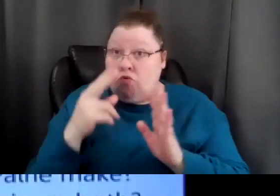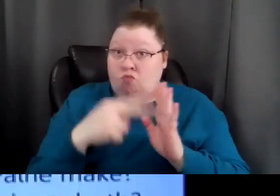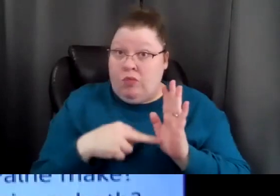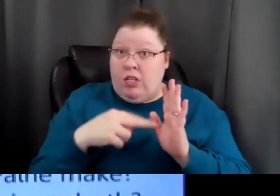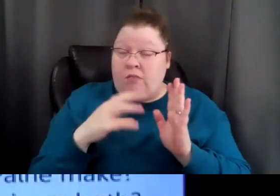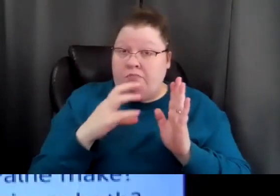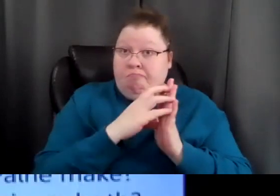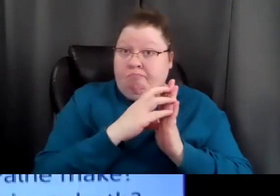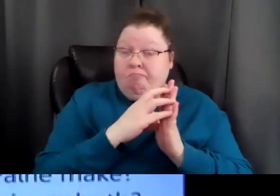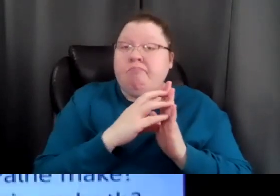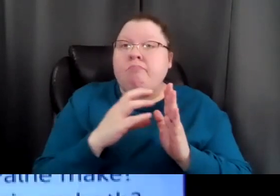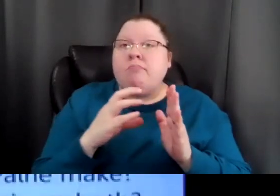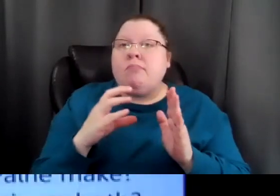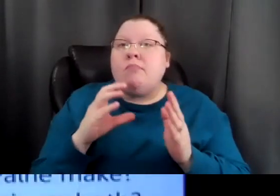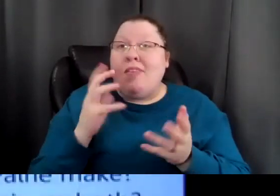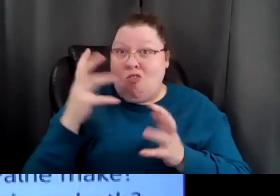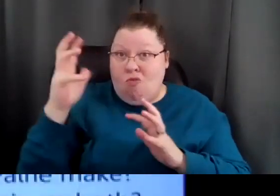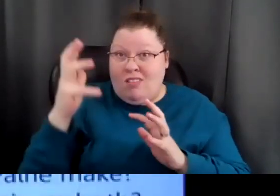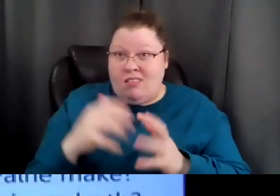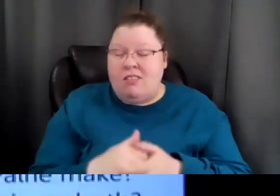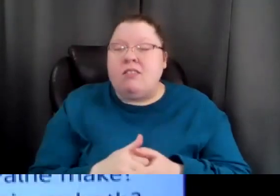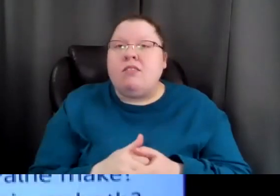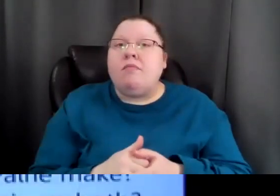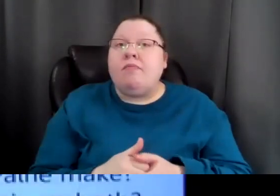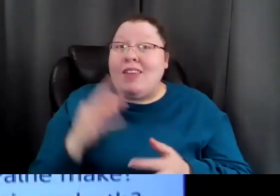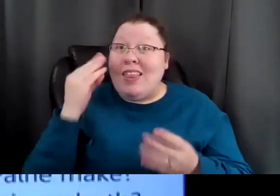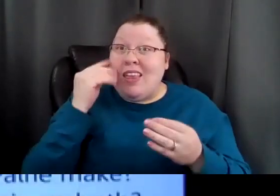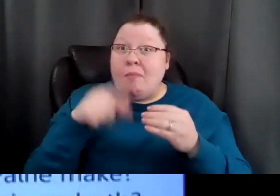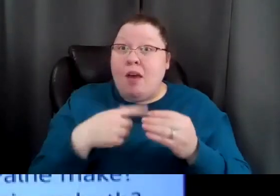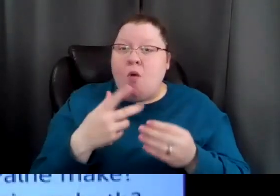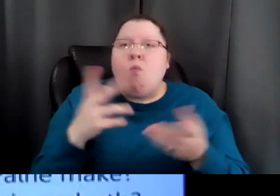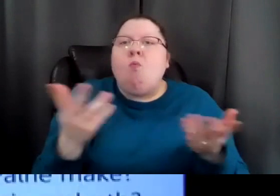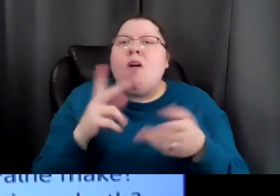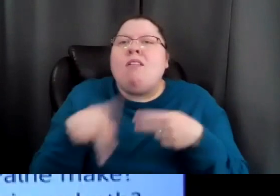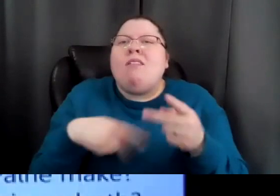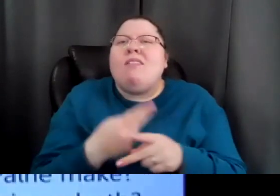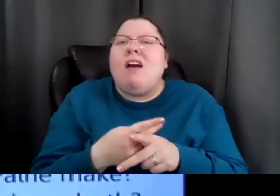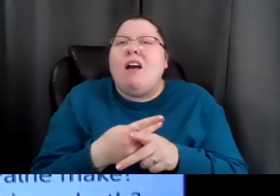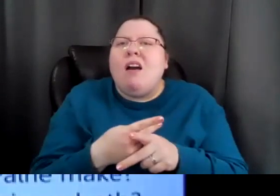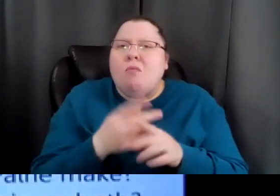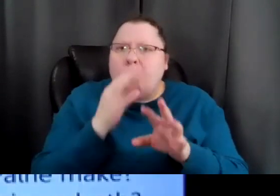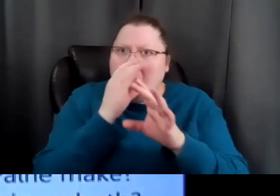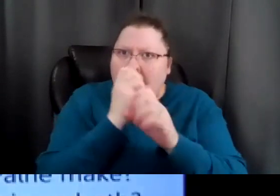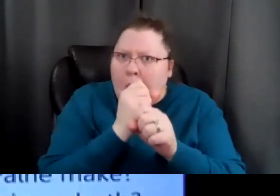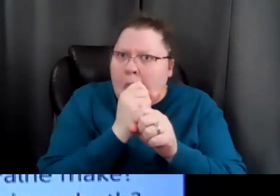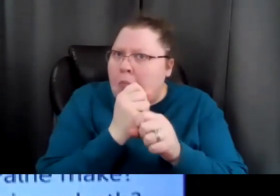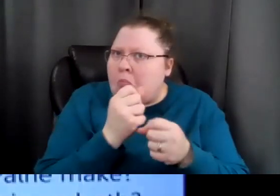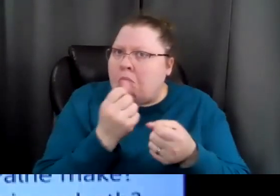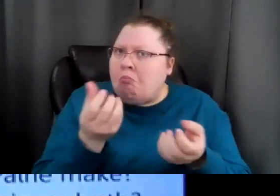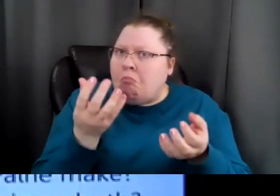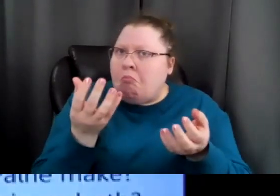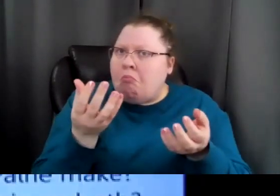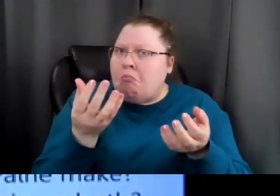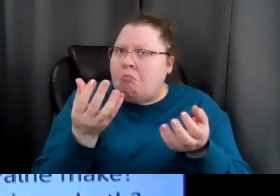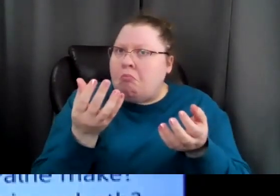now of Paine's Crisis, I want you to think about these things. What kind of appeal does Paine make? Is